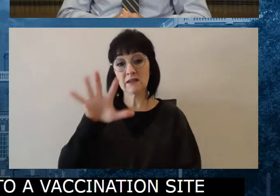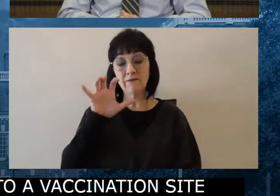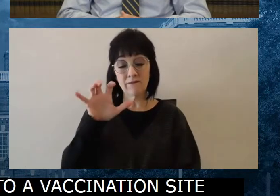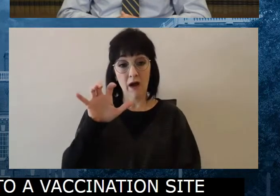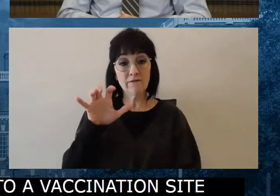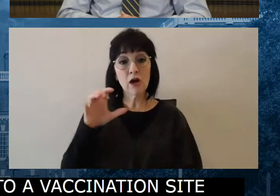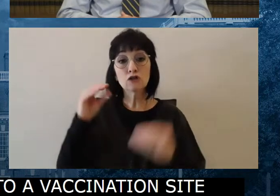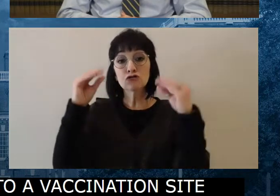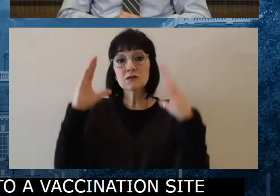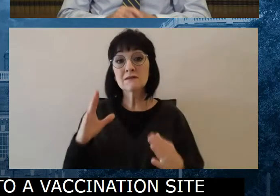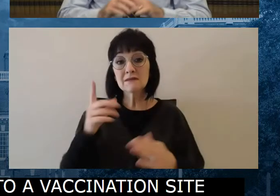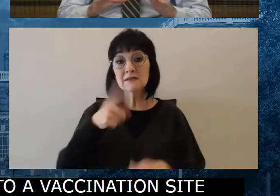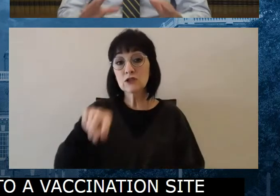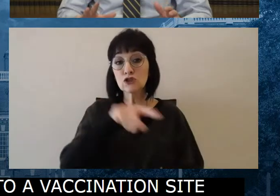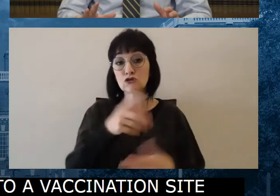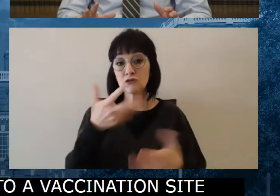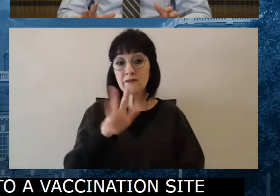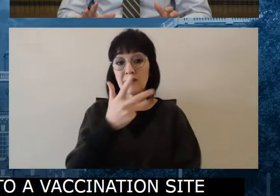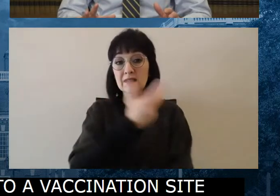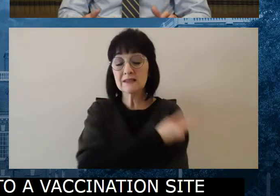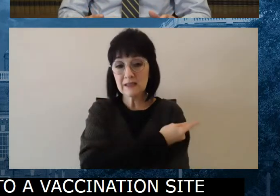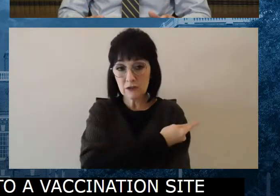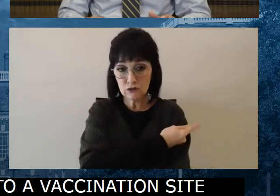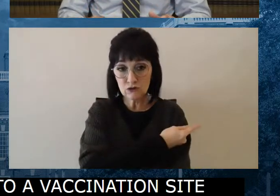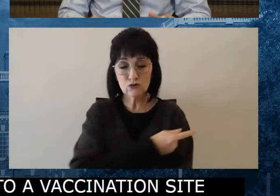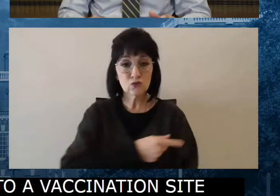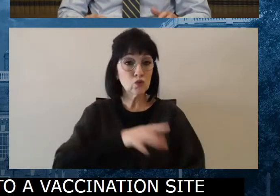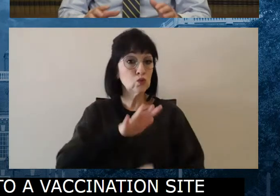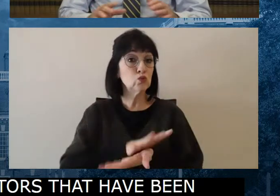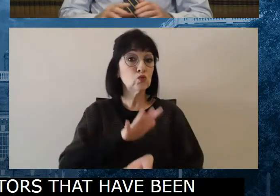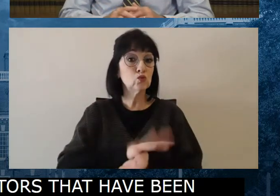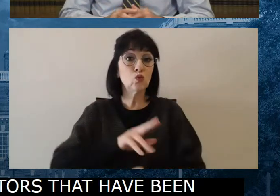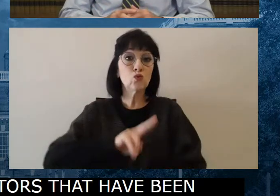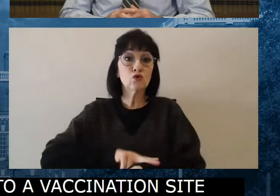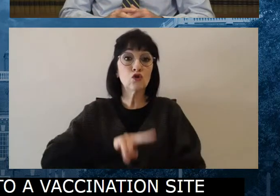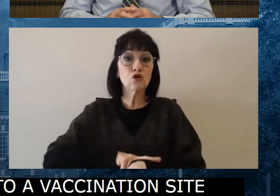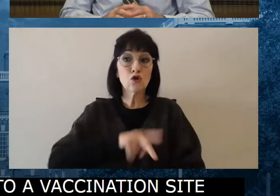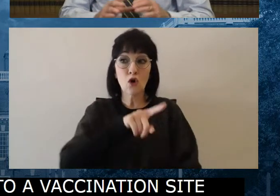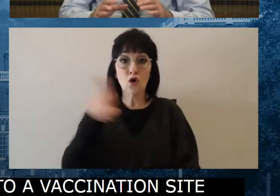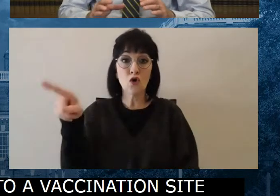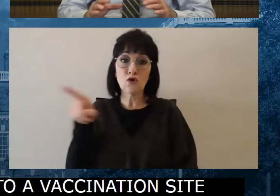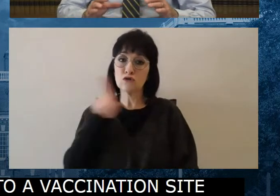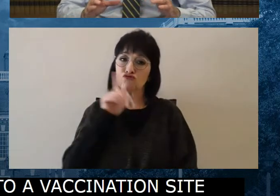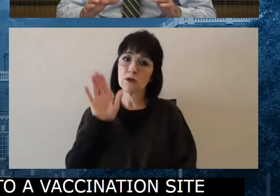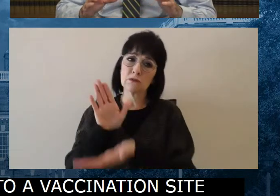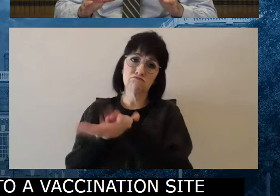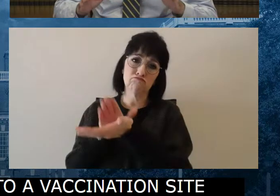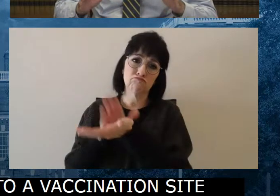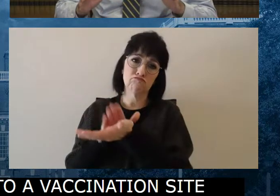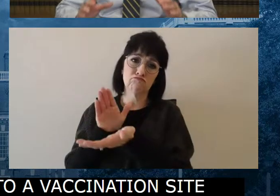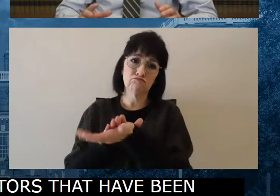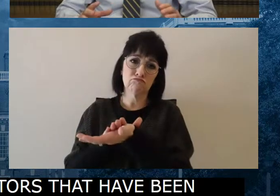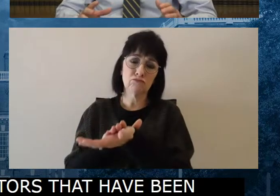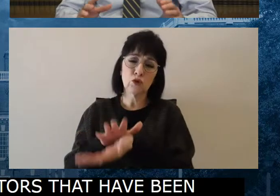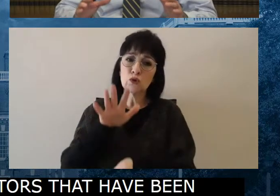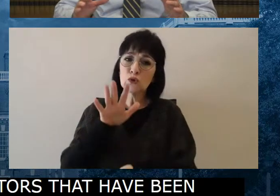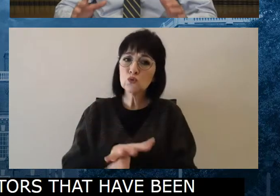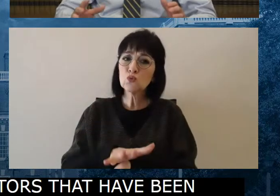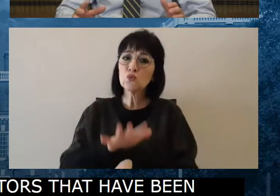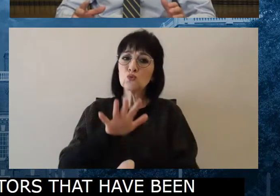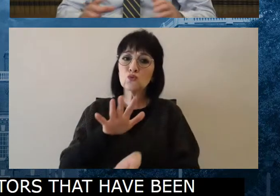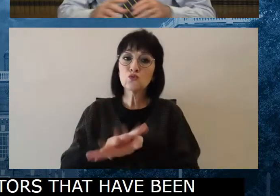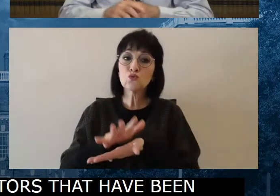school nurses have been outstanding. In case anybody missed that, I said our school nurses have